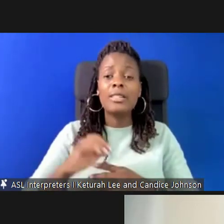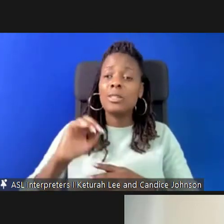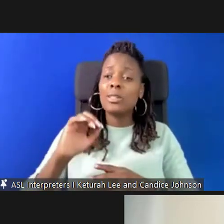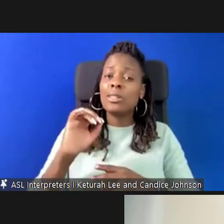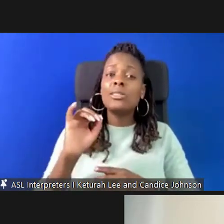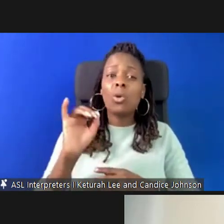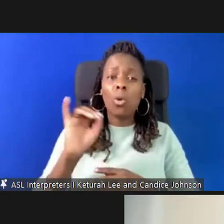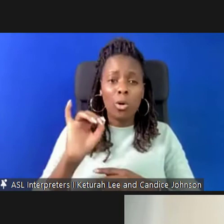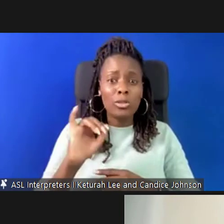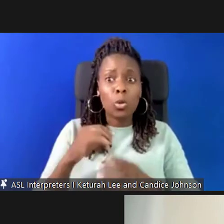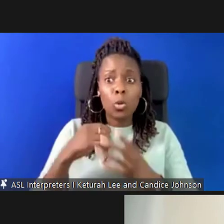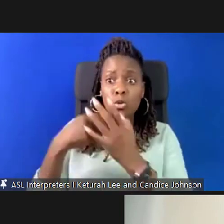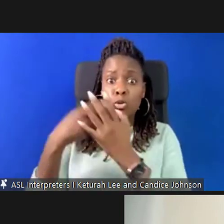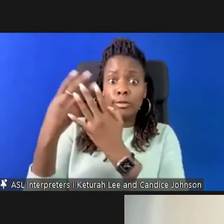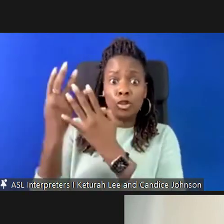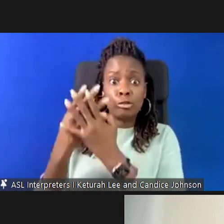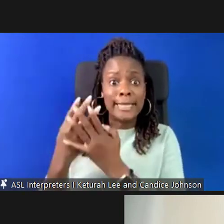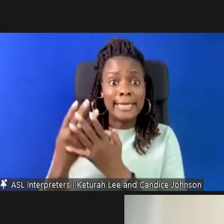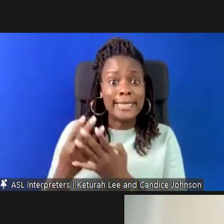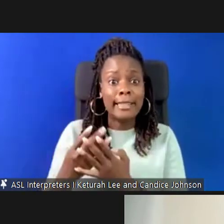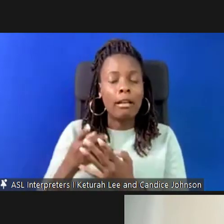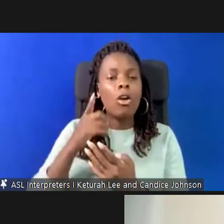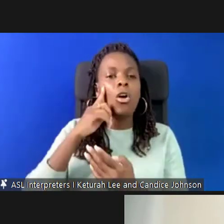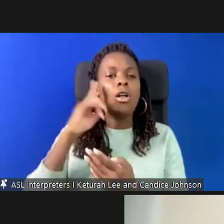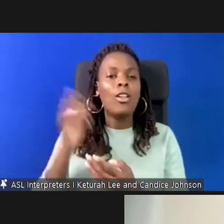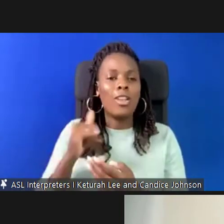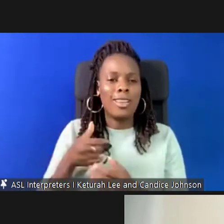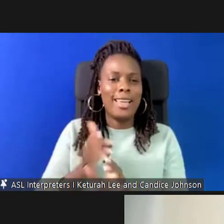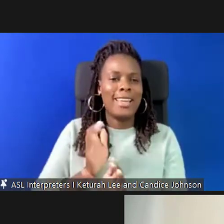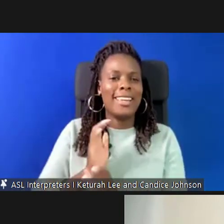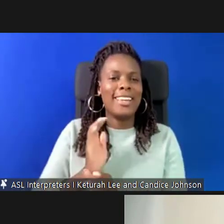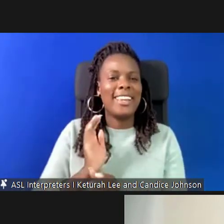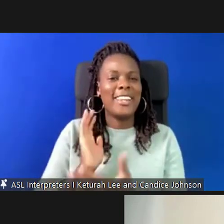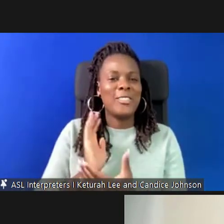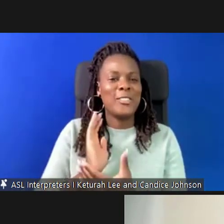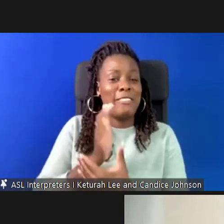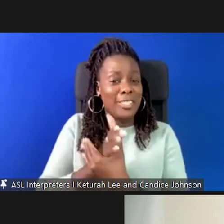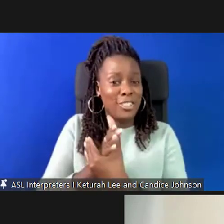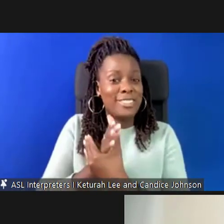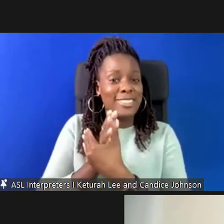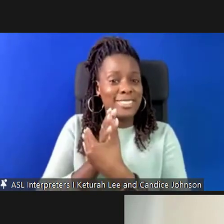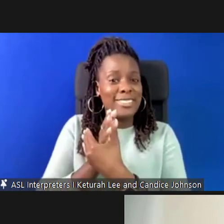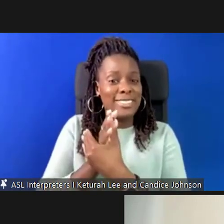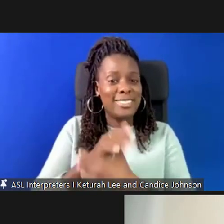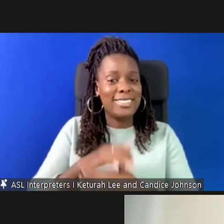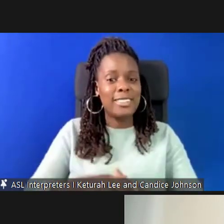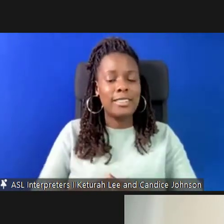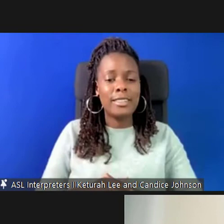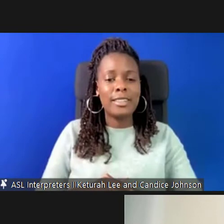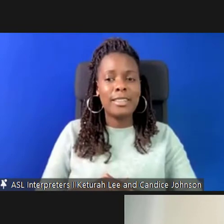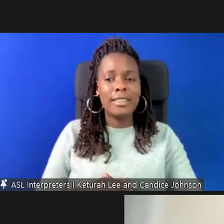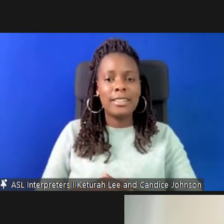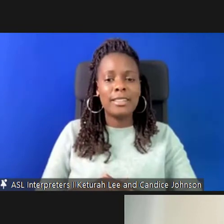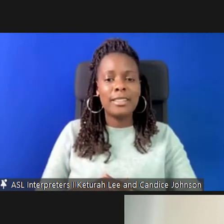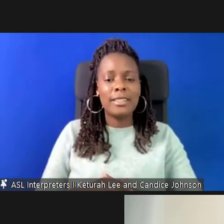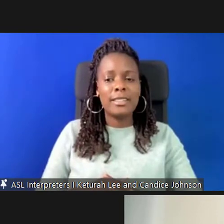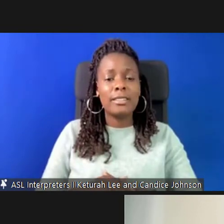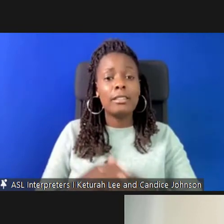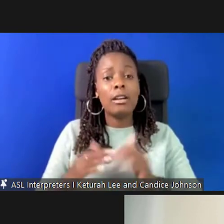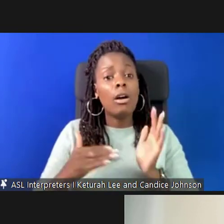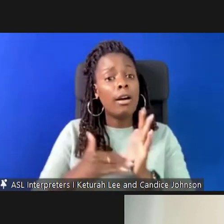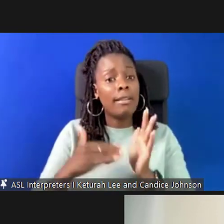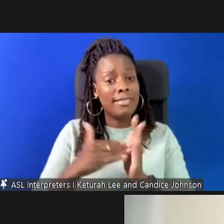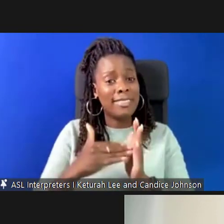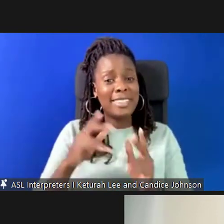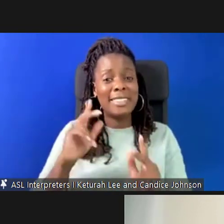becomes the intervention, in part because the how many times do people who are